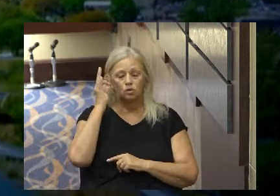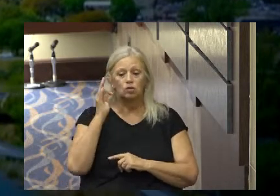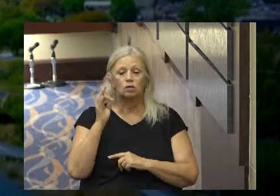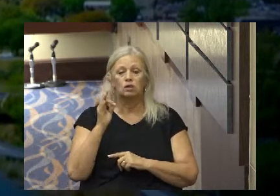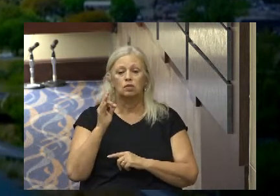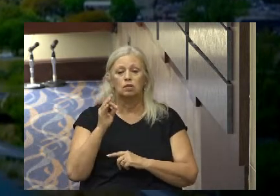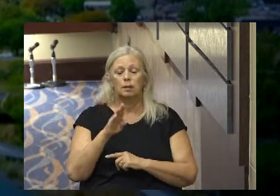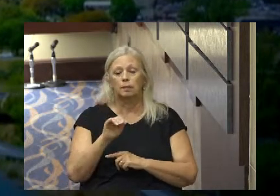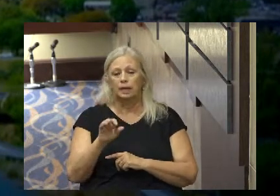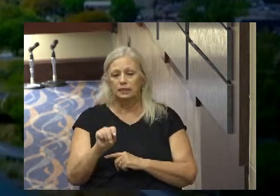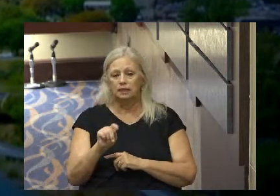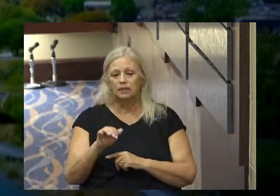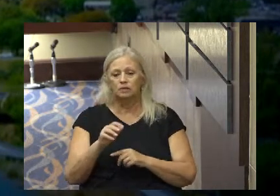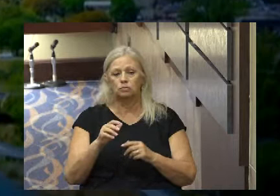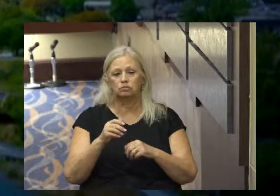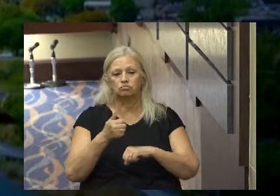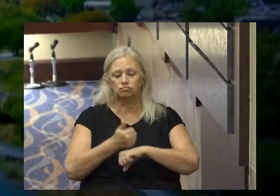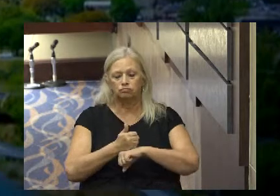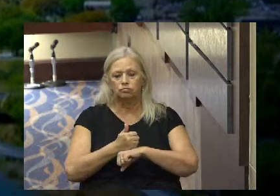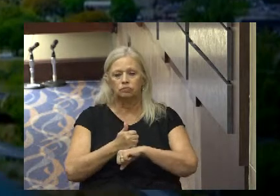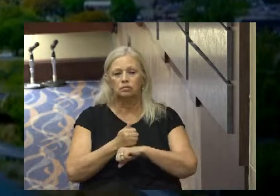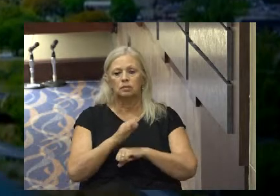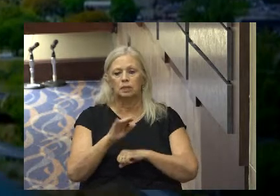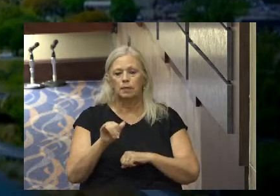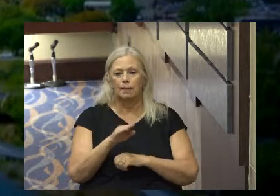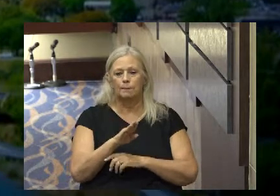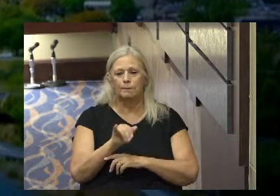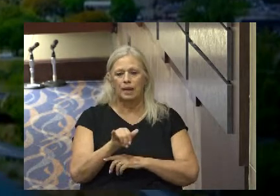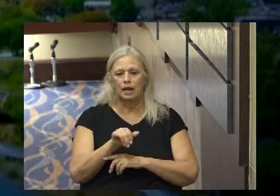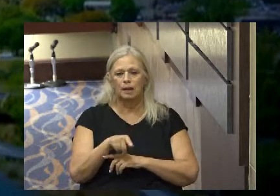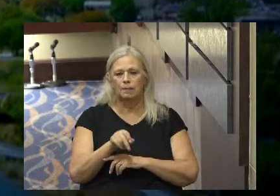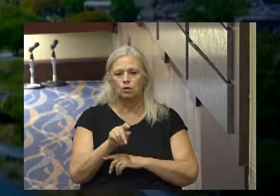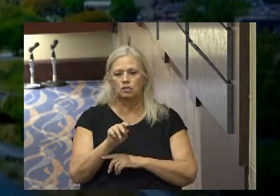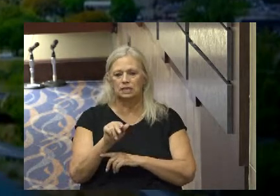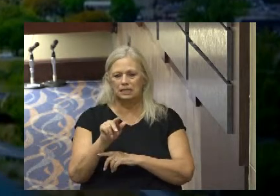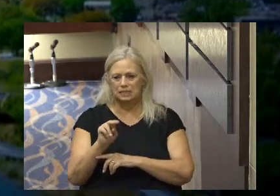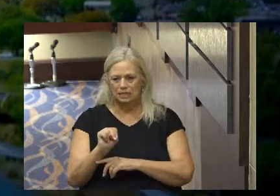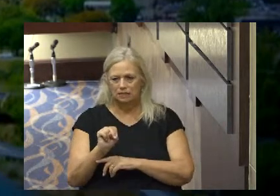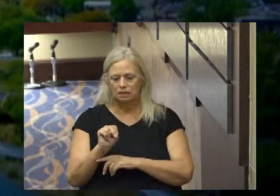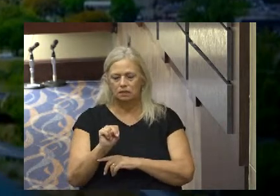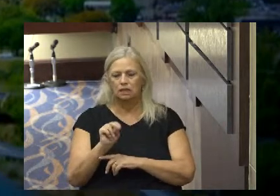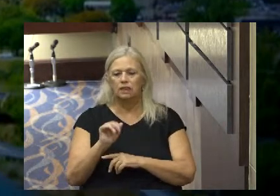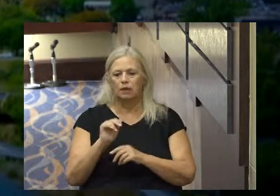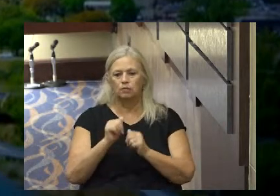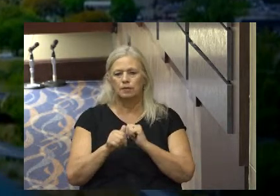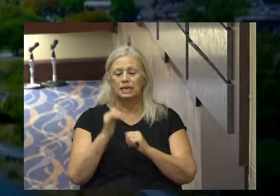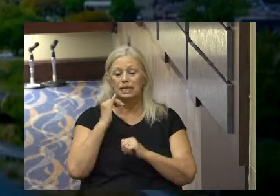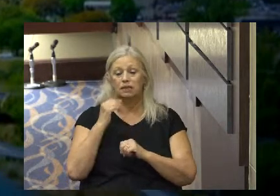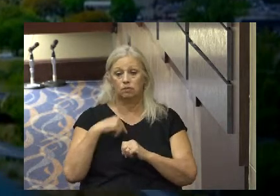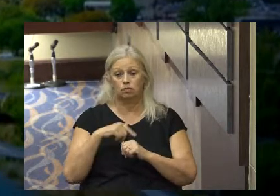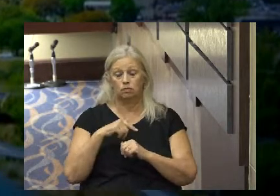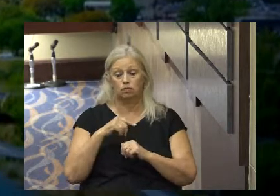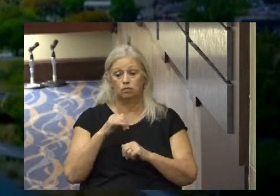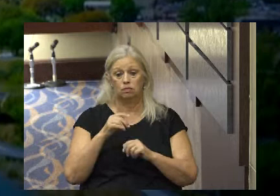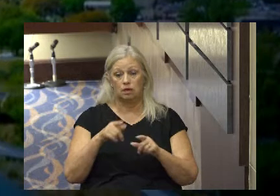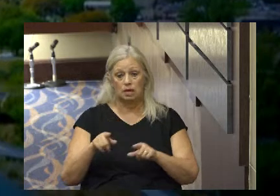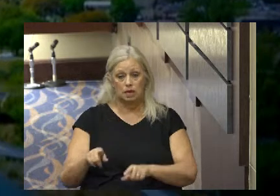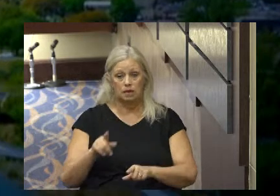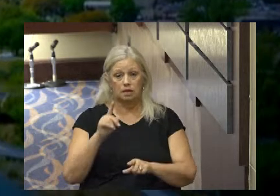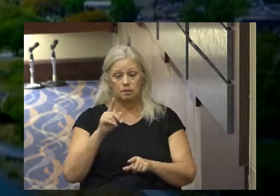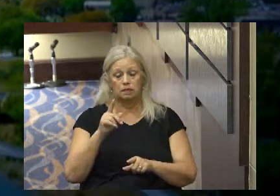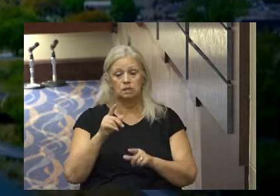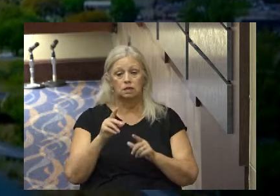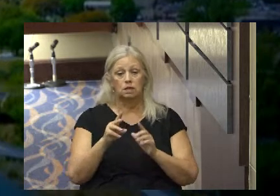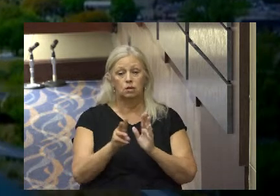being called, which was created recently by the bipartisan infrastructure law that passed. If awarded, the city will have a required match of